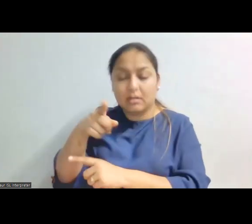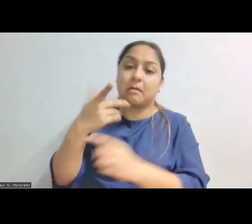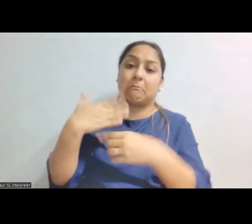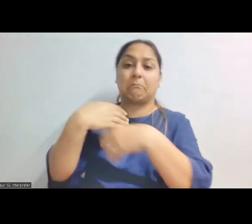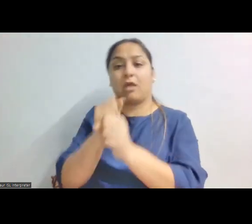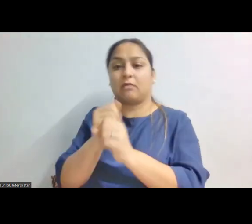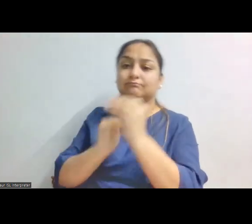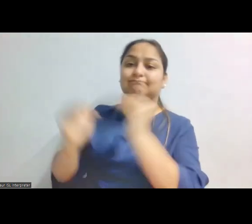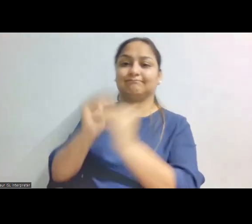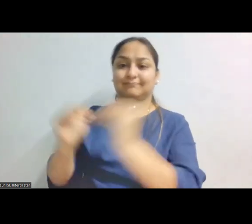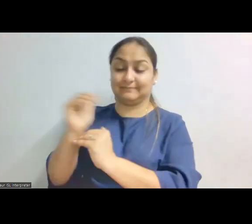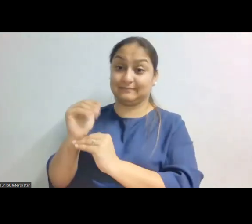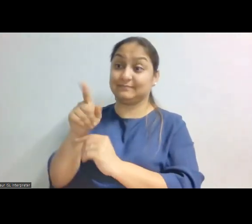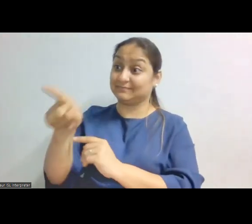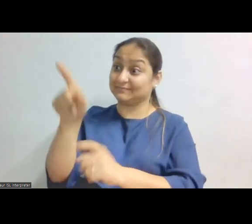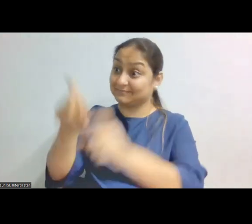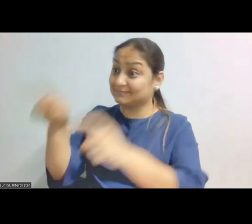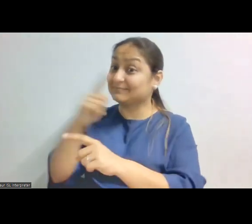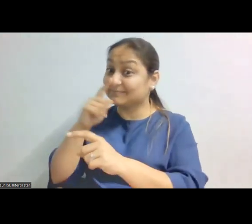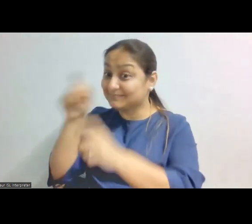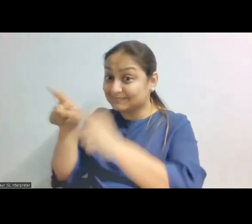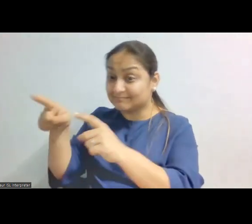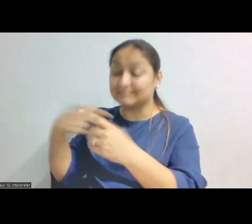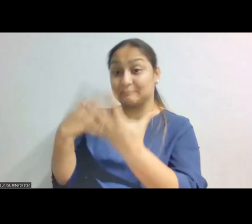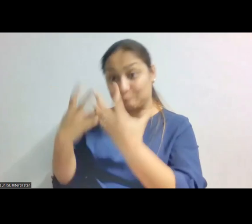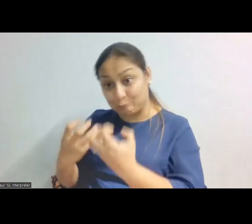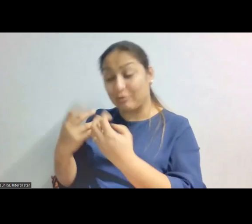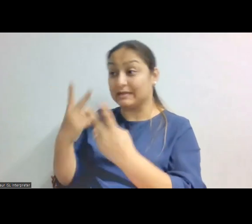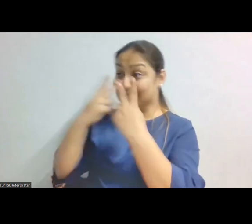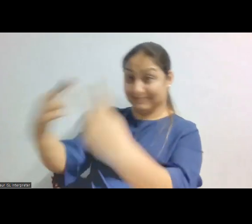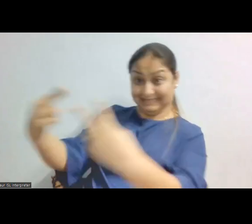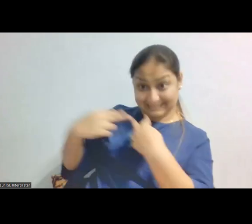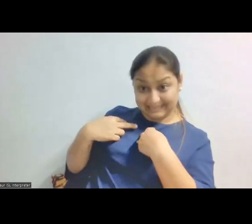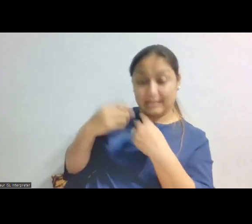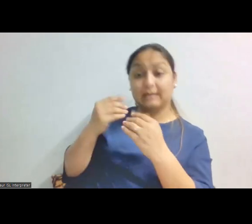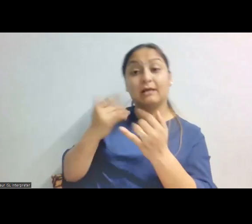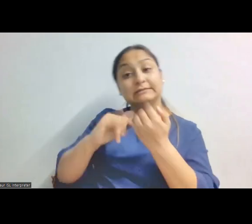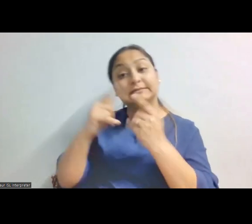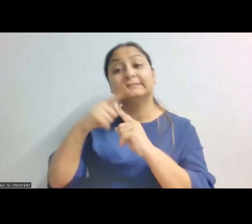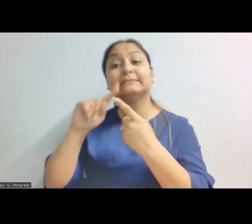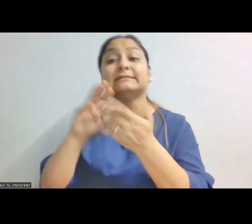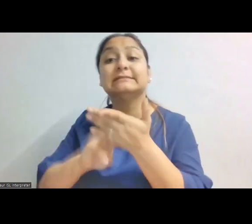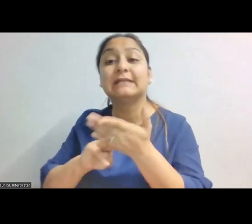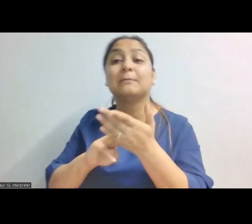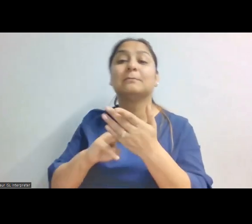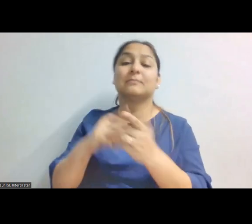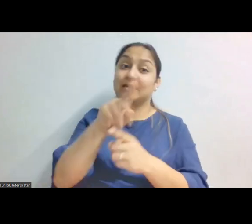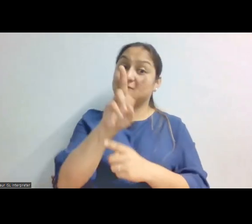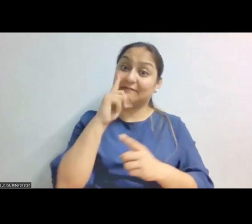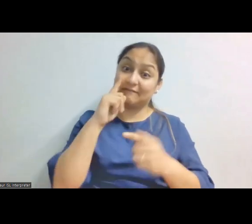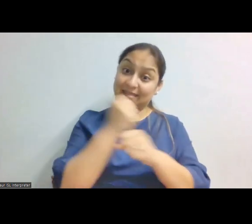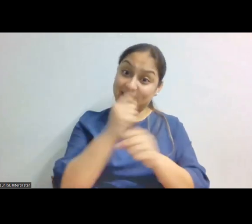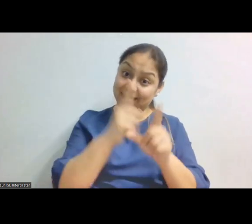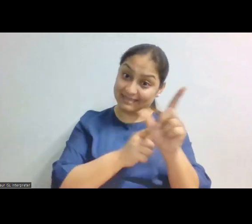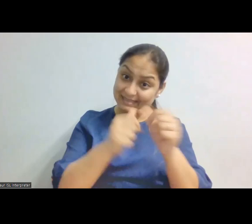idea was to attract those girls back to the, you know, into the STEM career. So that scheme, Vigyan Jyoti, we have already introduced in